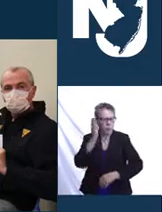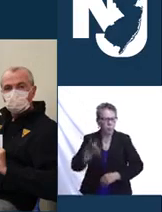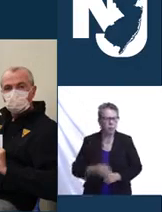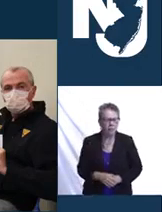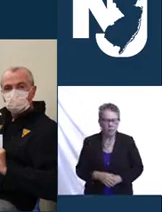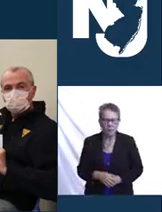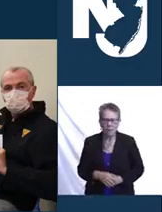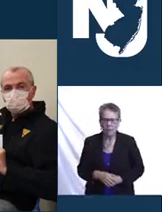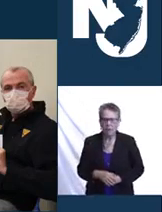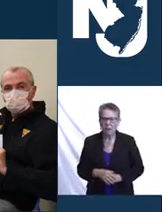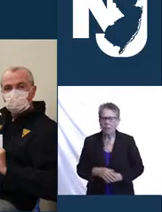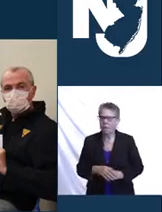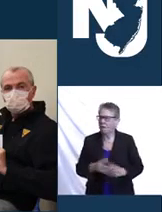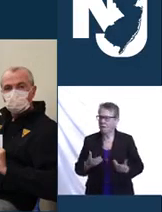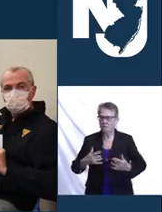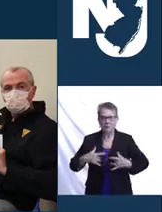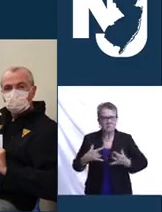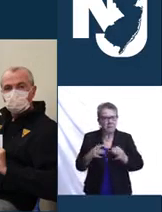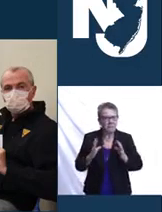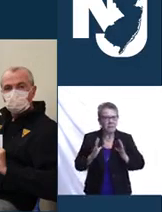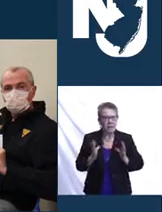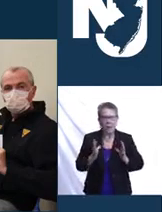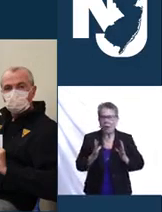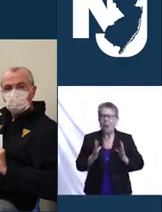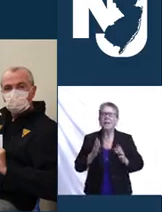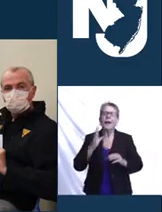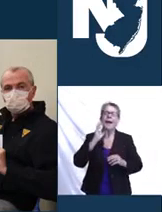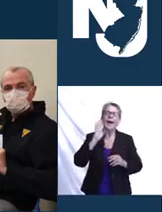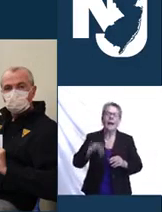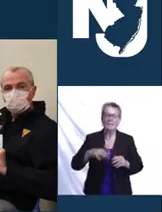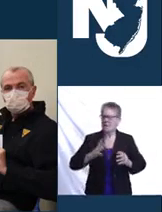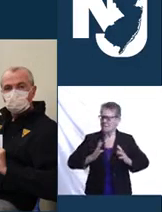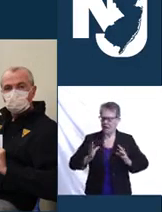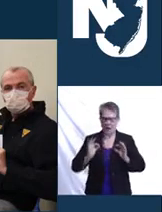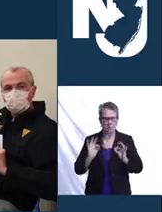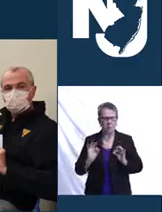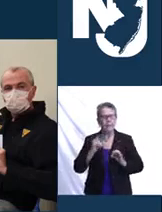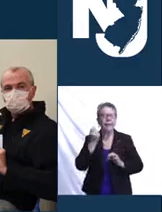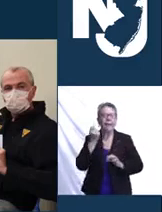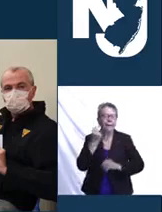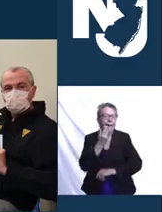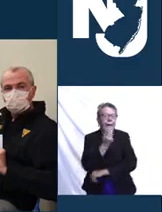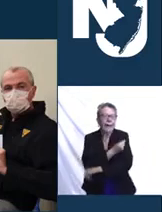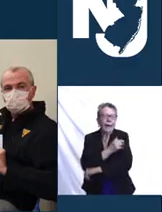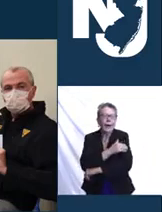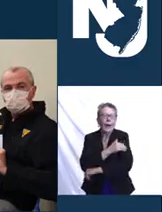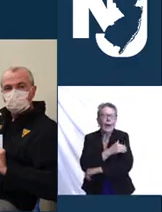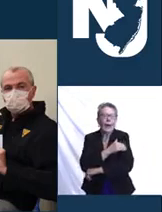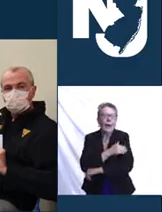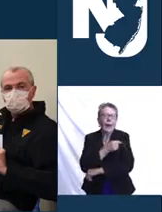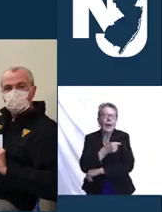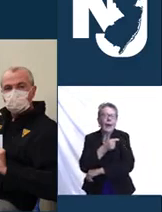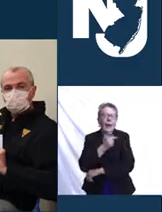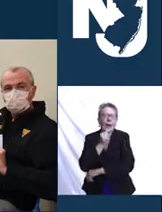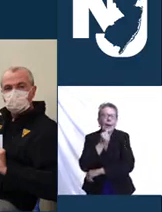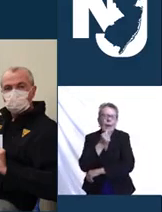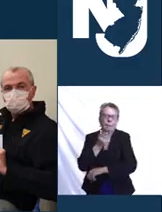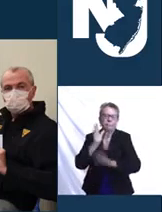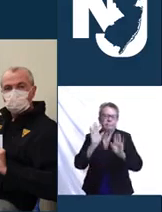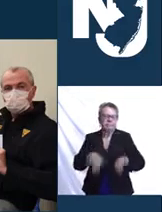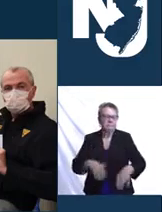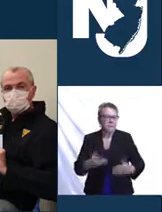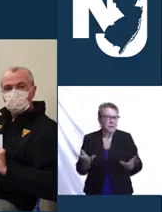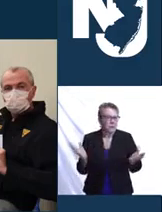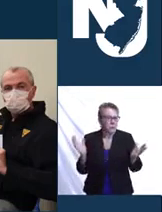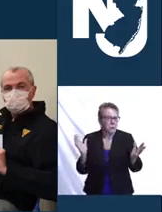fine. Sore arm, that was, I guess that goes with vaccinations. Other than that, feel great. And I think I could speak